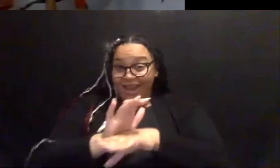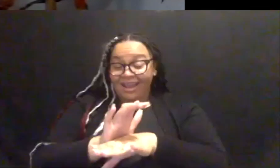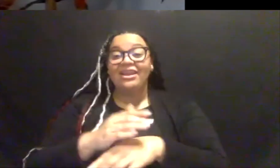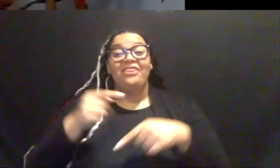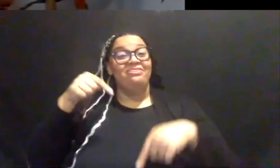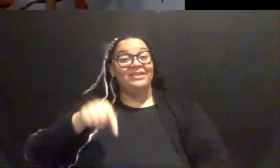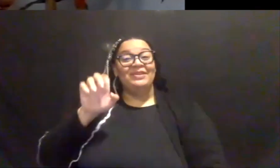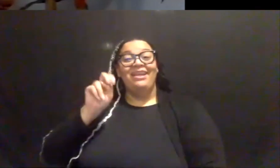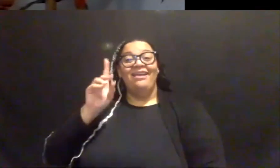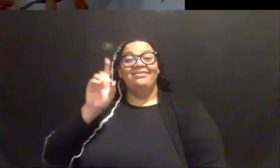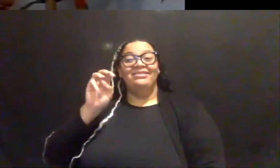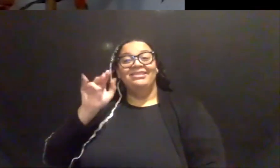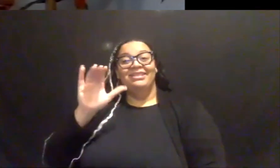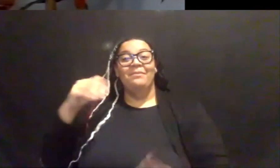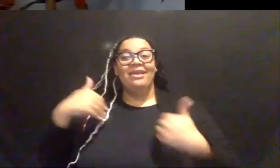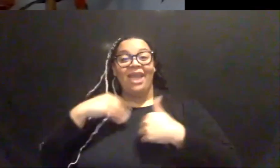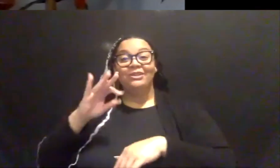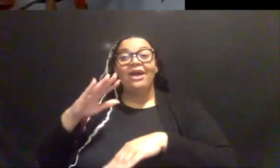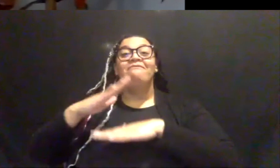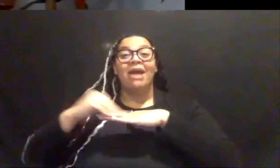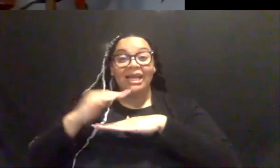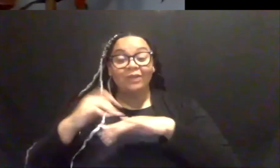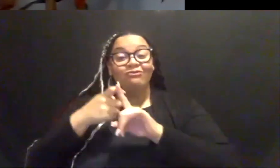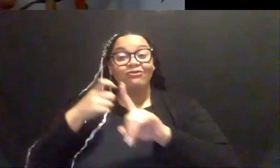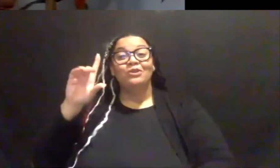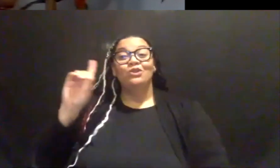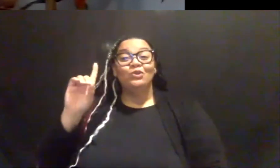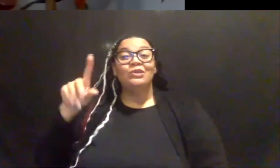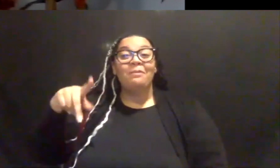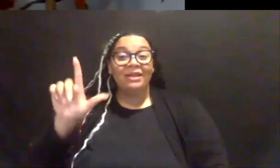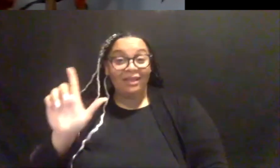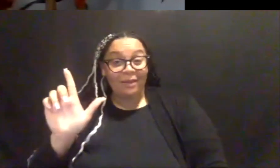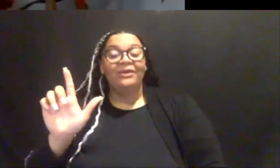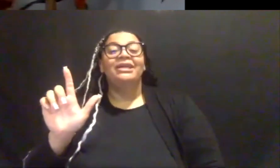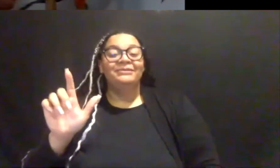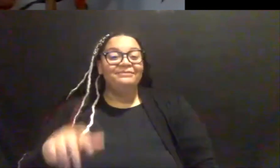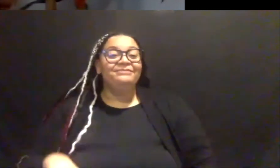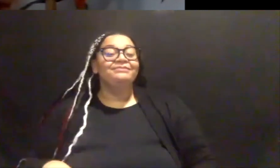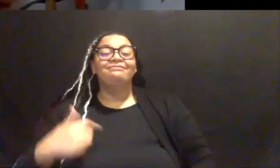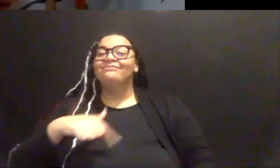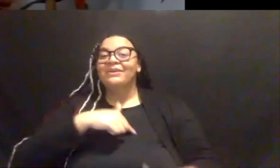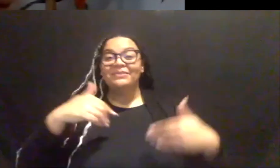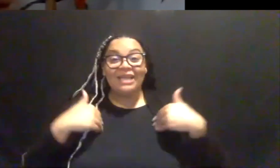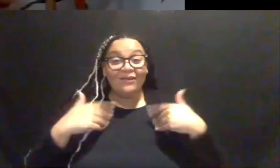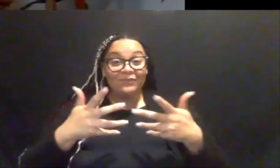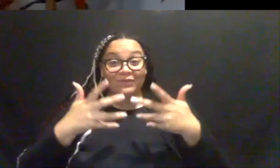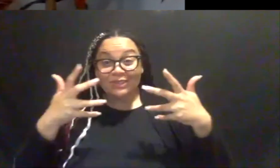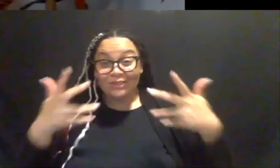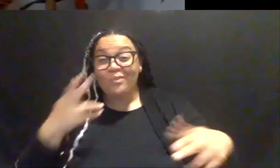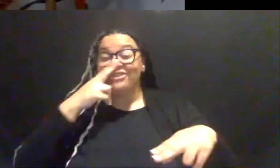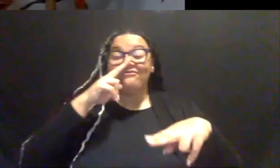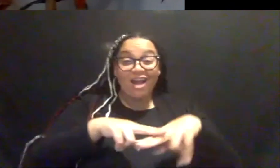Animals of Madagascar, part of Deschutes Public Library's virtual programming. We have so much fun free content for